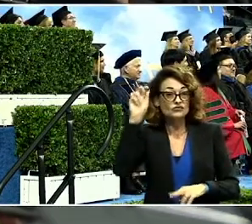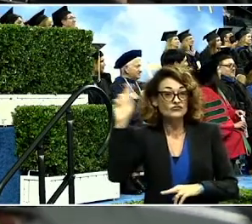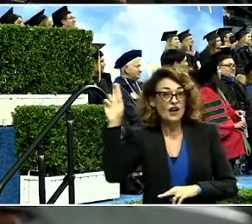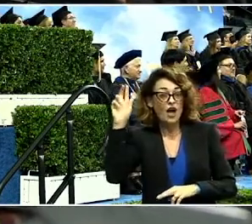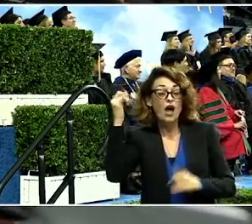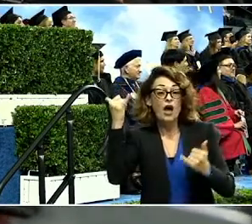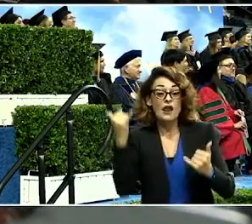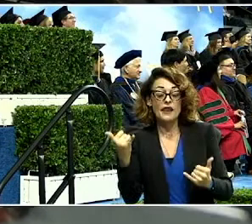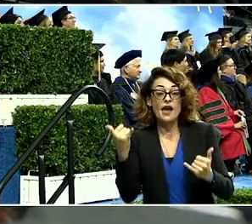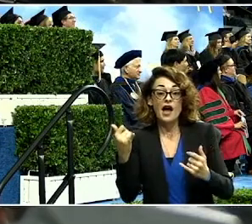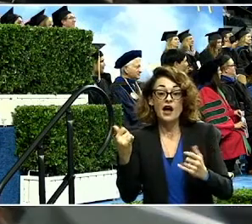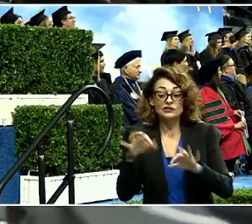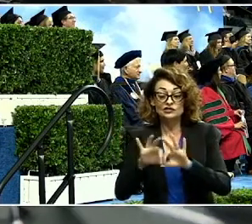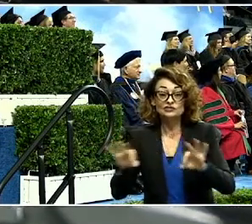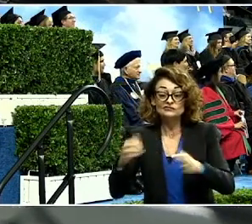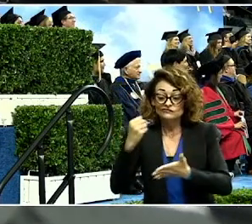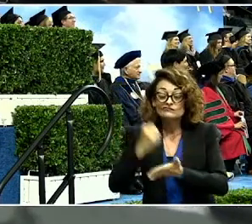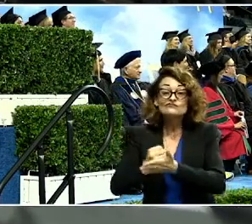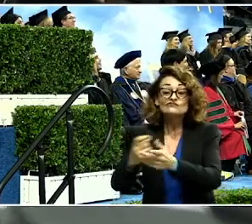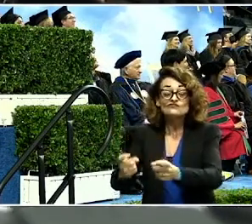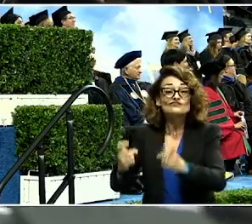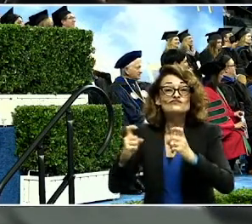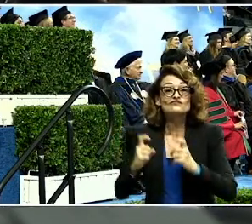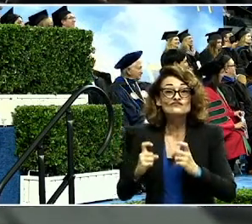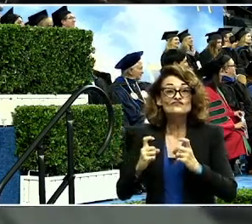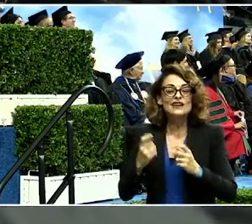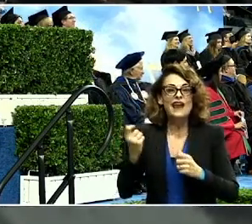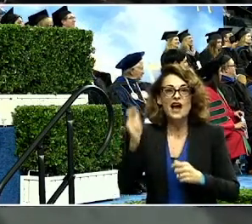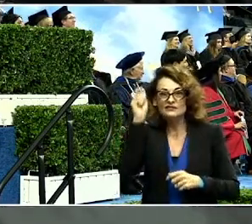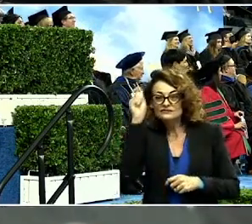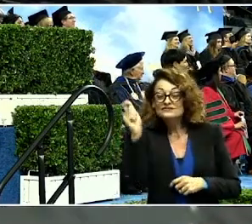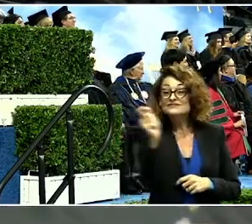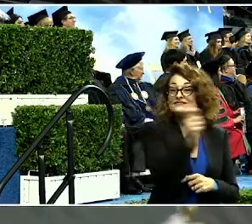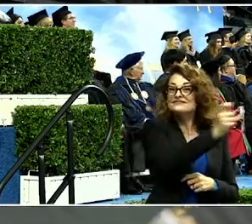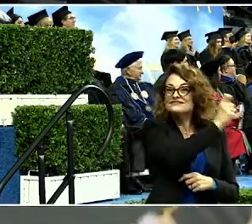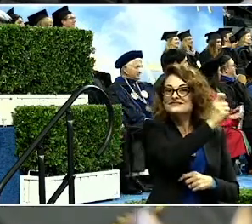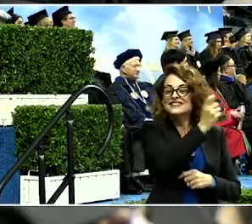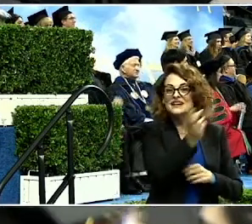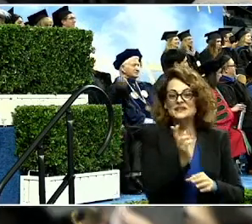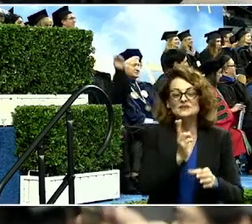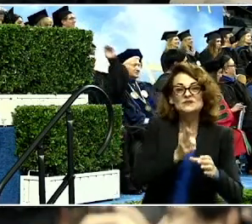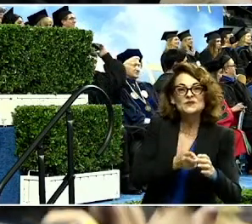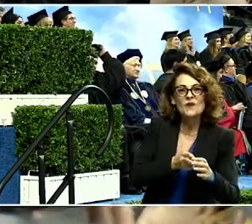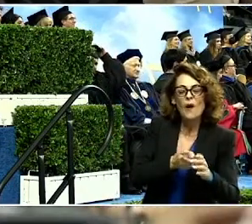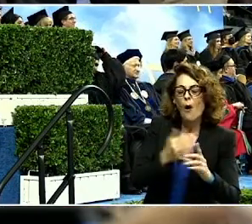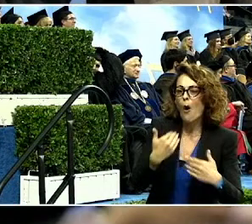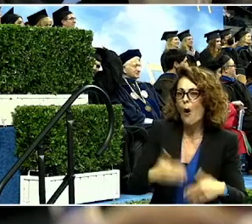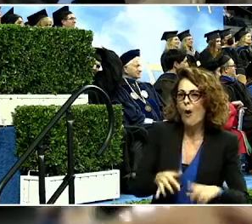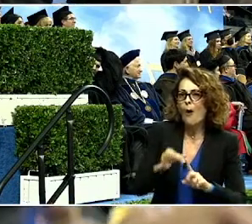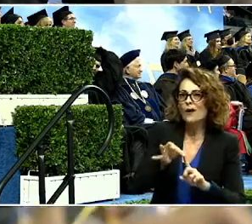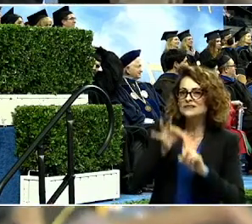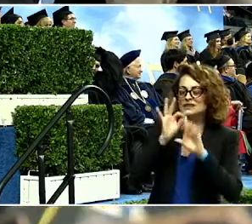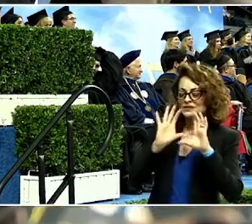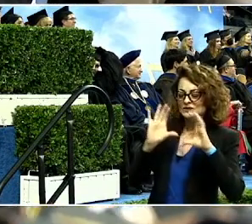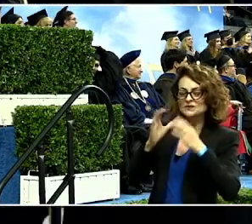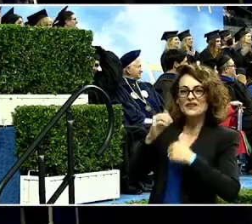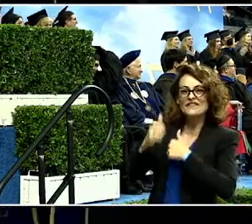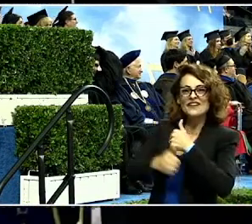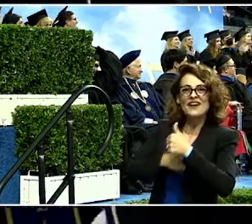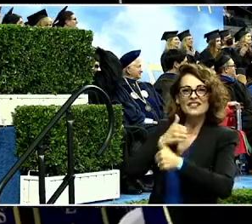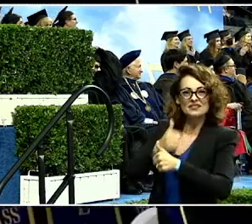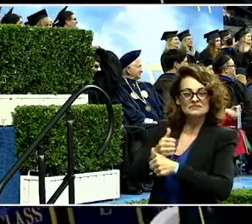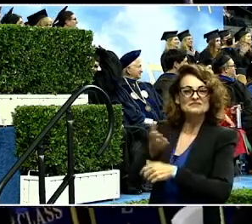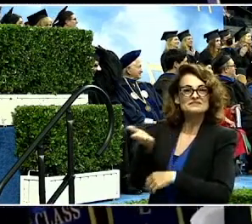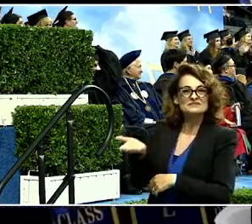degree has been conferred, it is time to move the tassel to the left and join the select company of UCLA graduates.